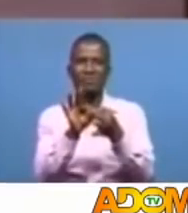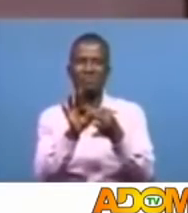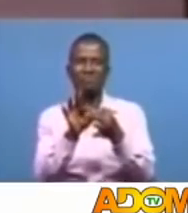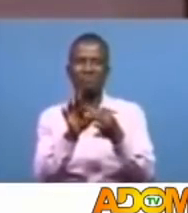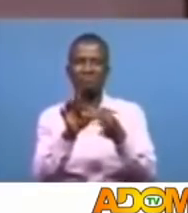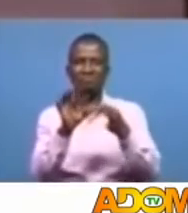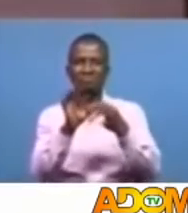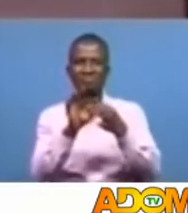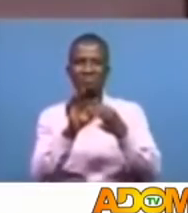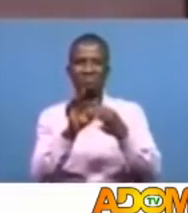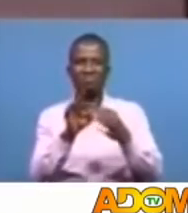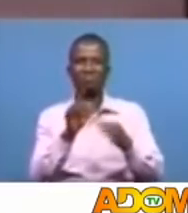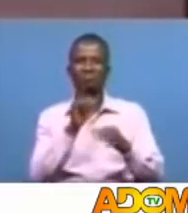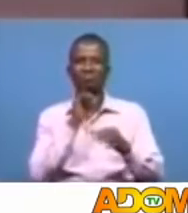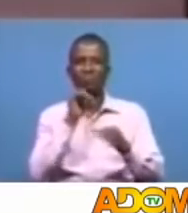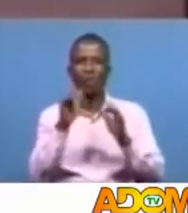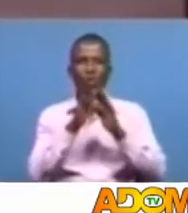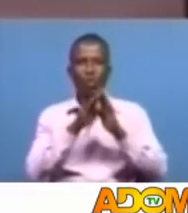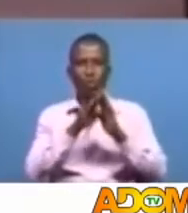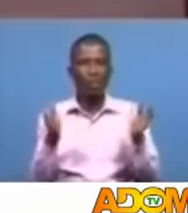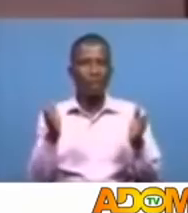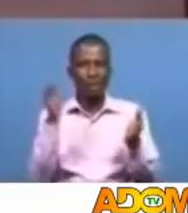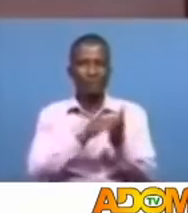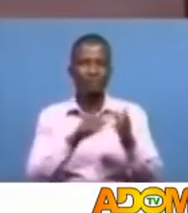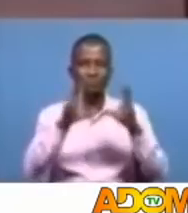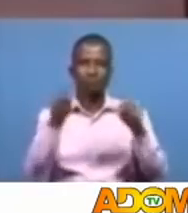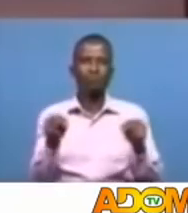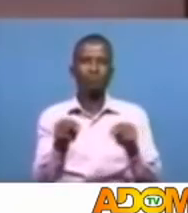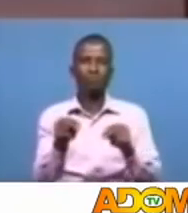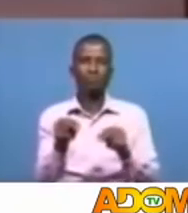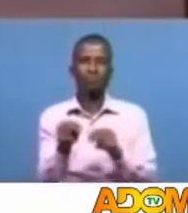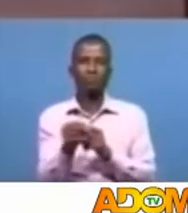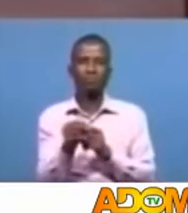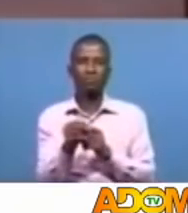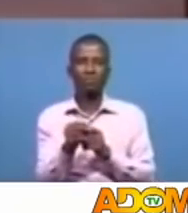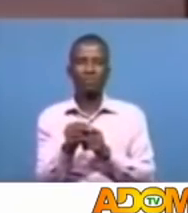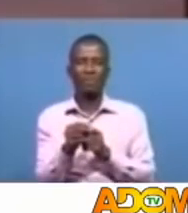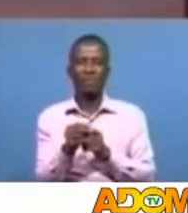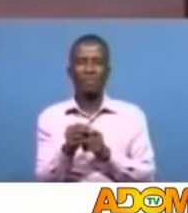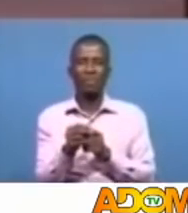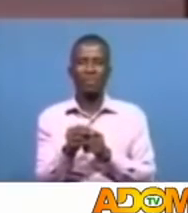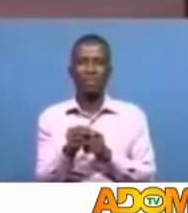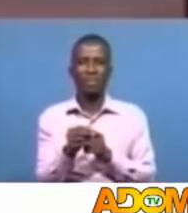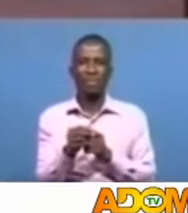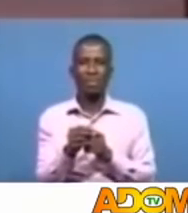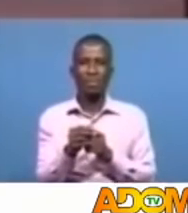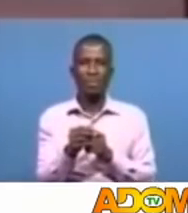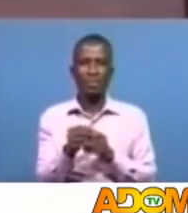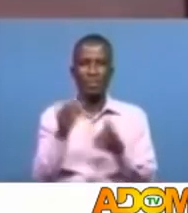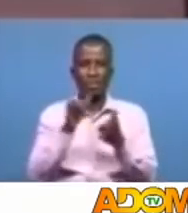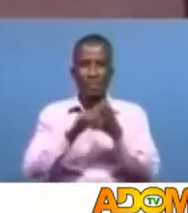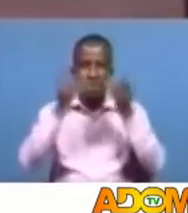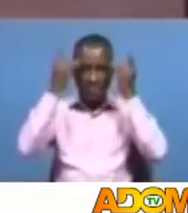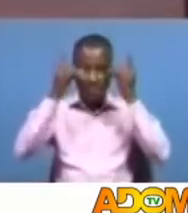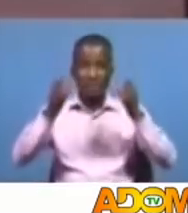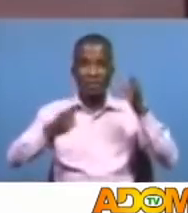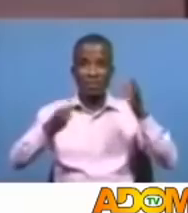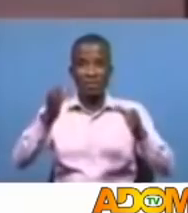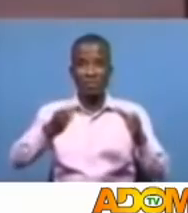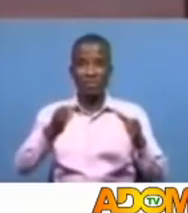not to reopen the case. My lord, that is the decision of the